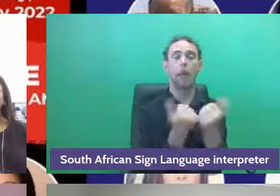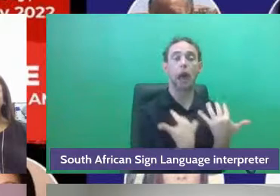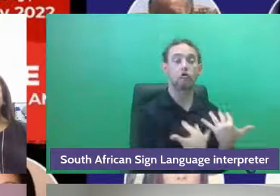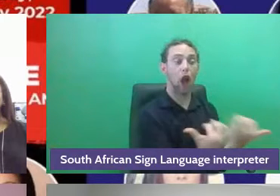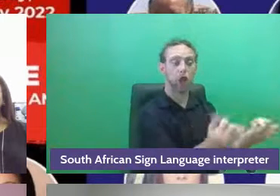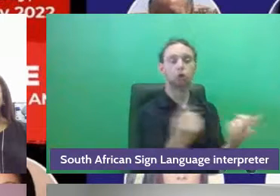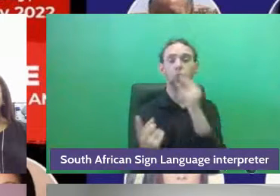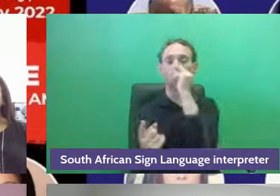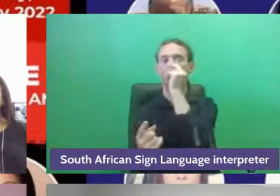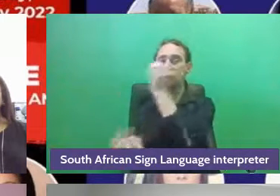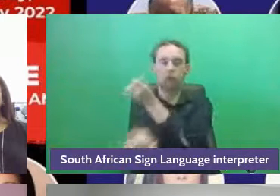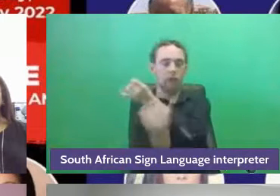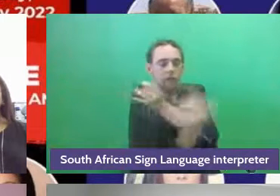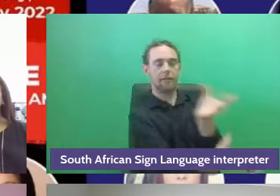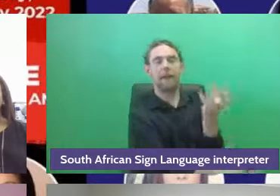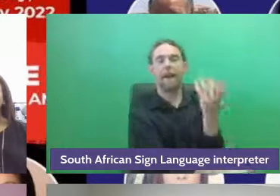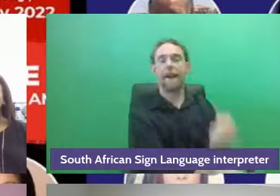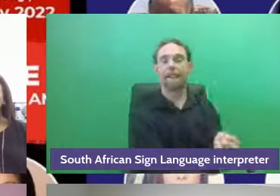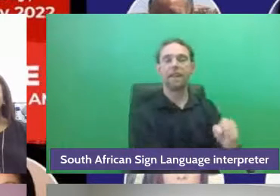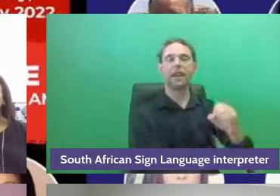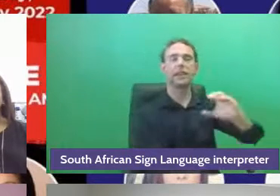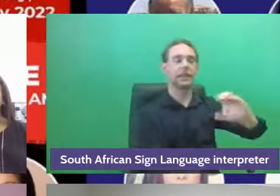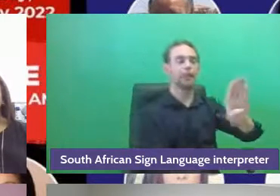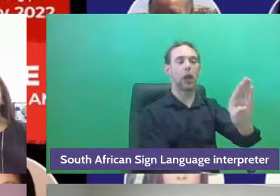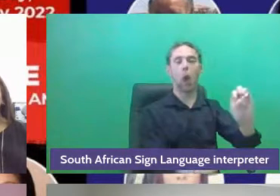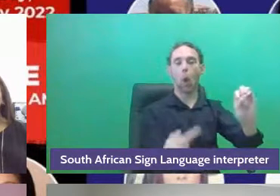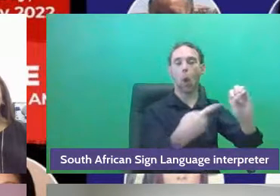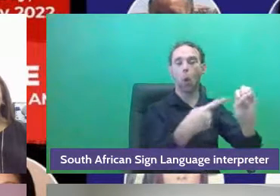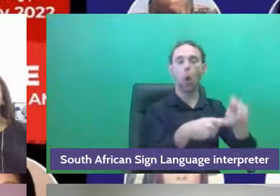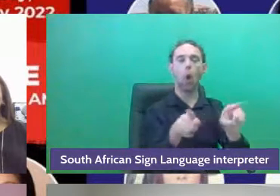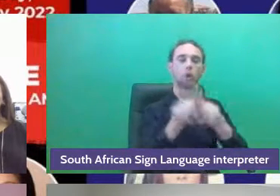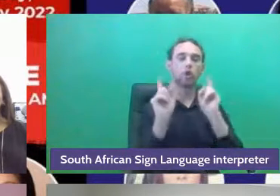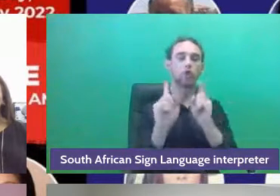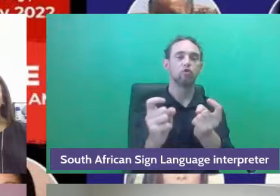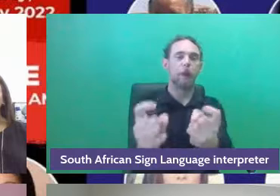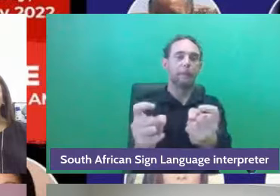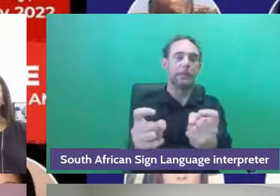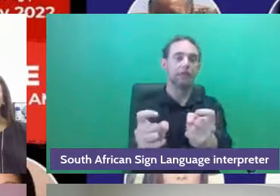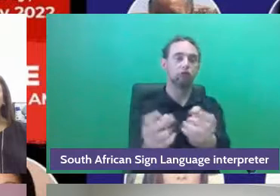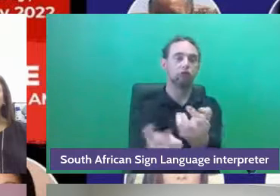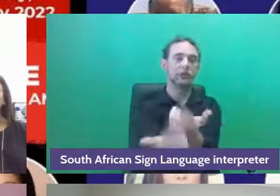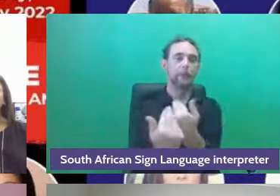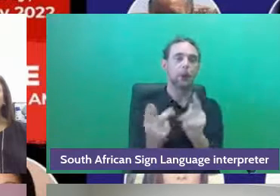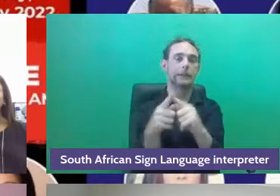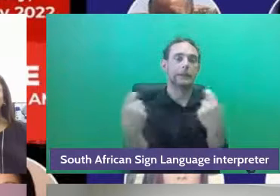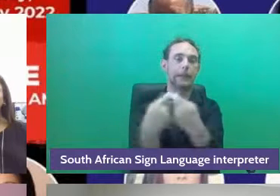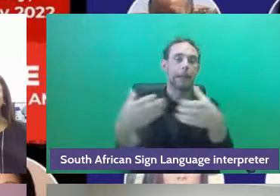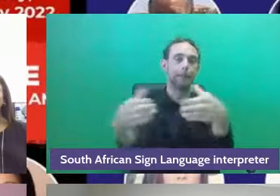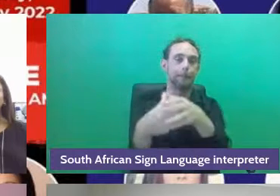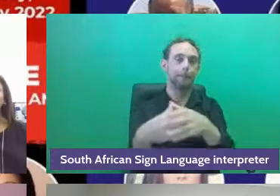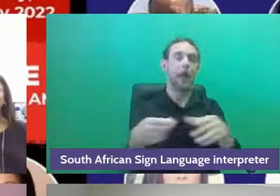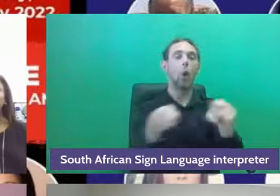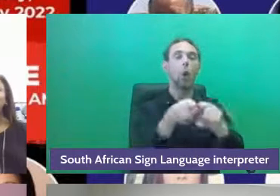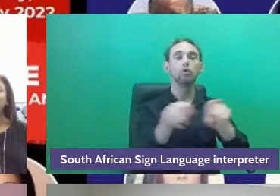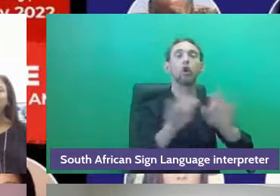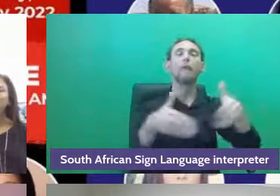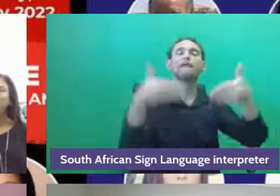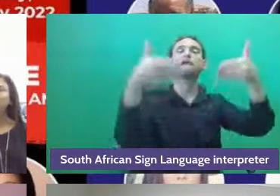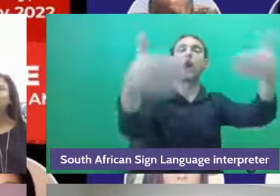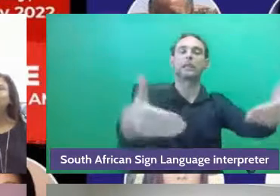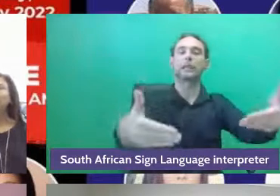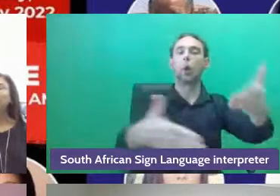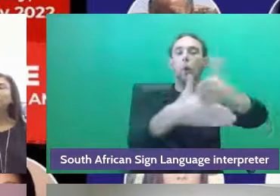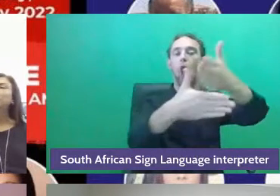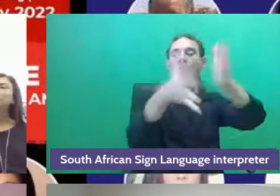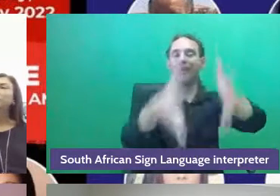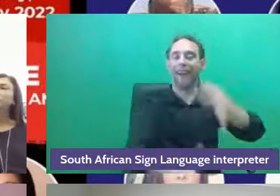with community-based organizations, the rapid response teams, and frontline workers in all government facilities. And we are